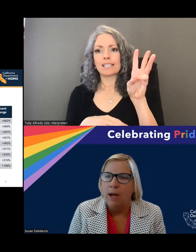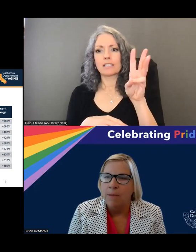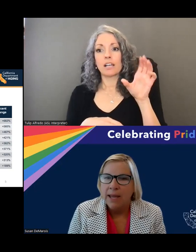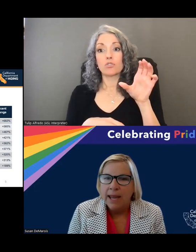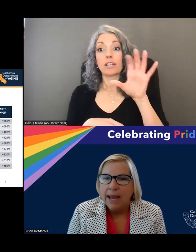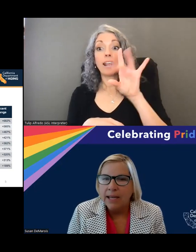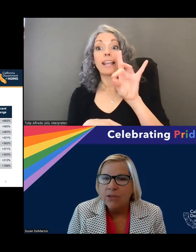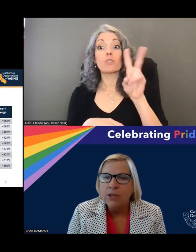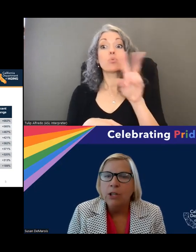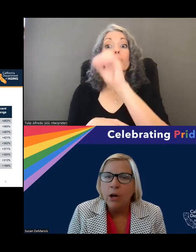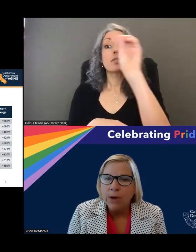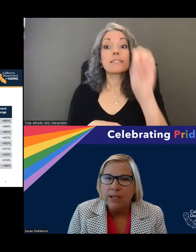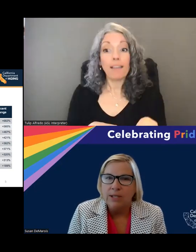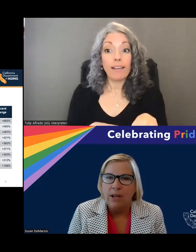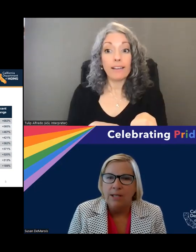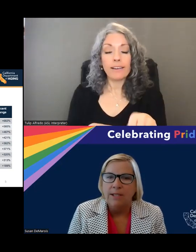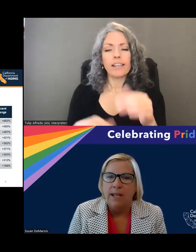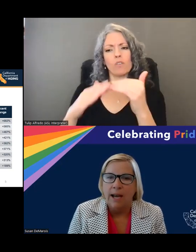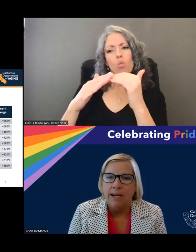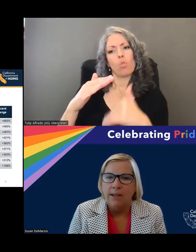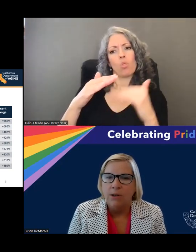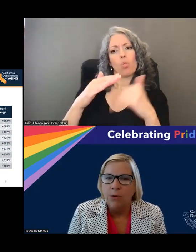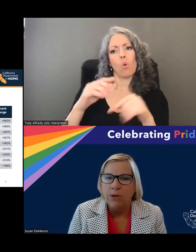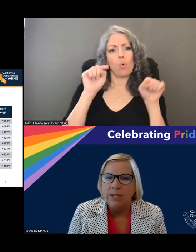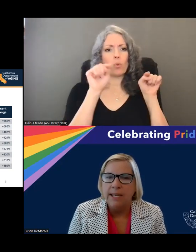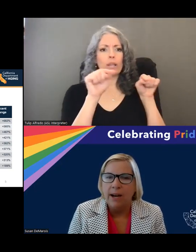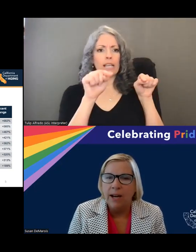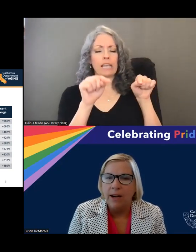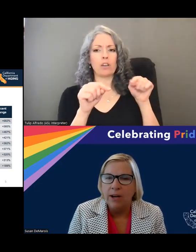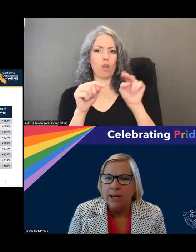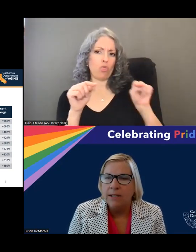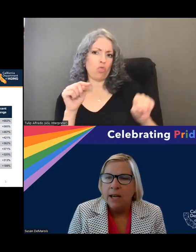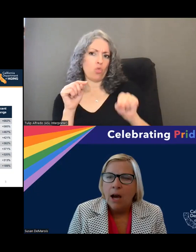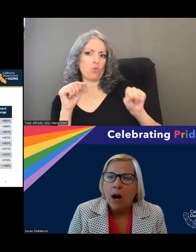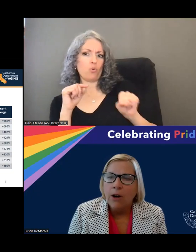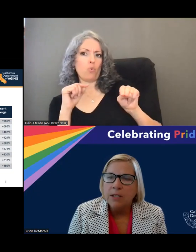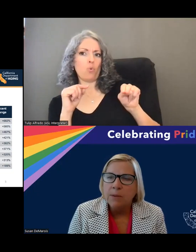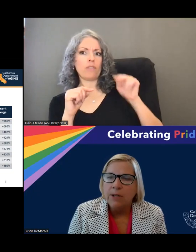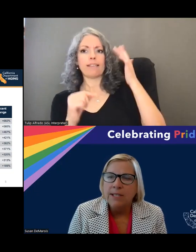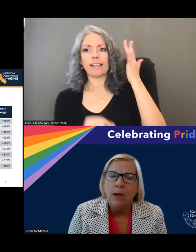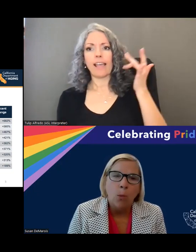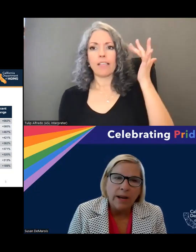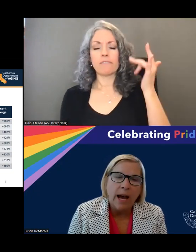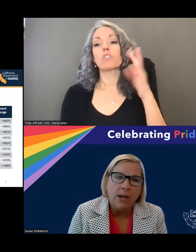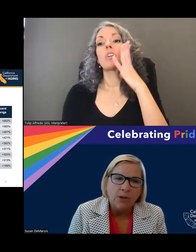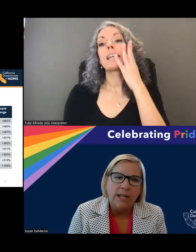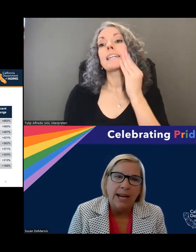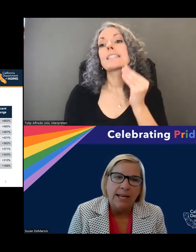682%. And even the lowest on this slide, the Northern and Sierra areas, are experiencing